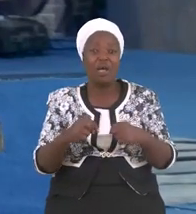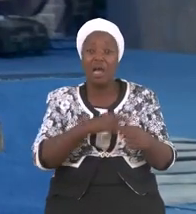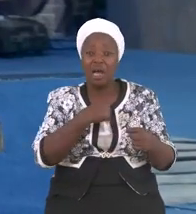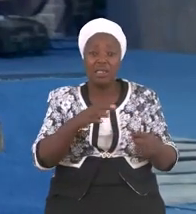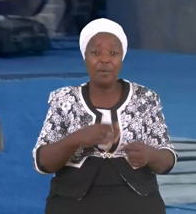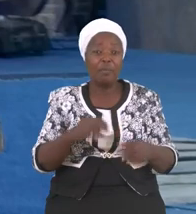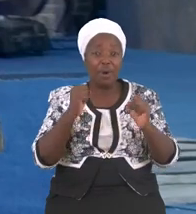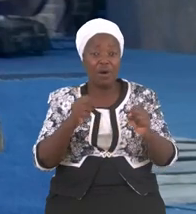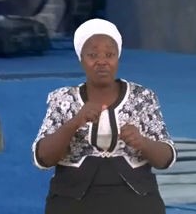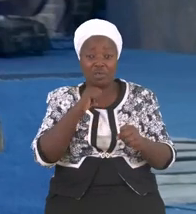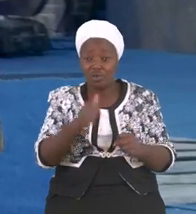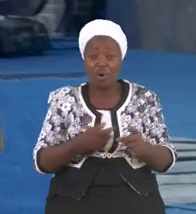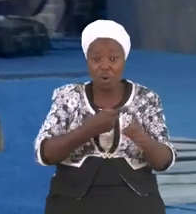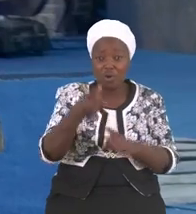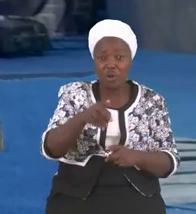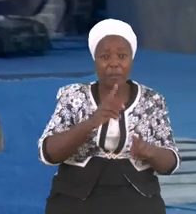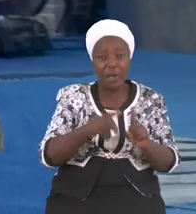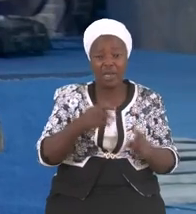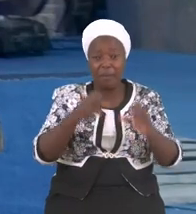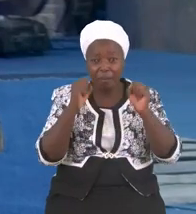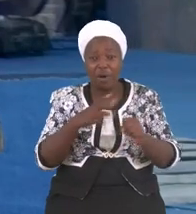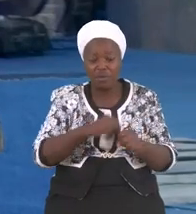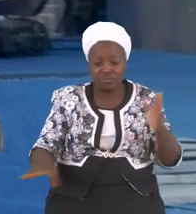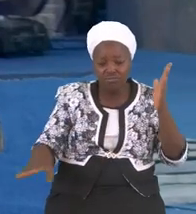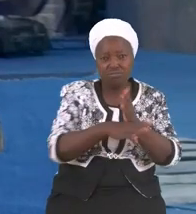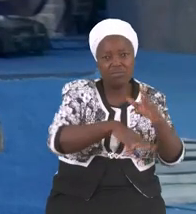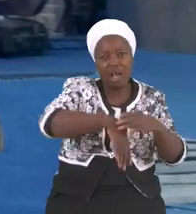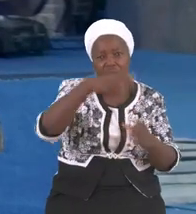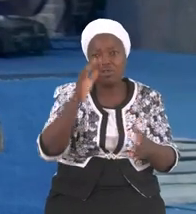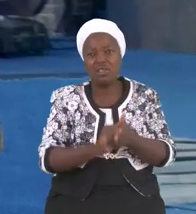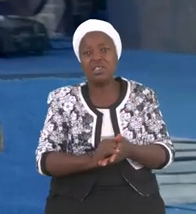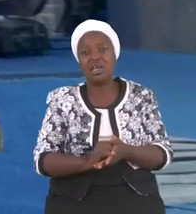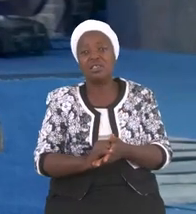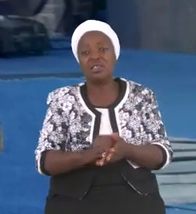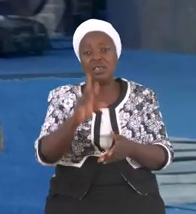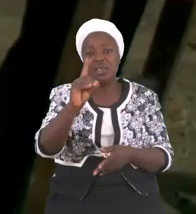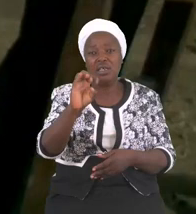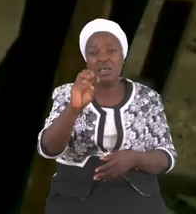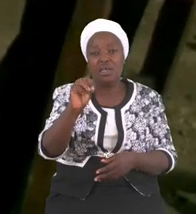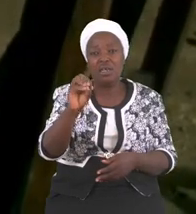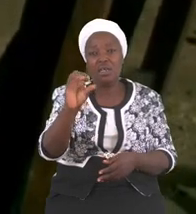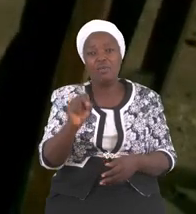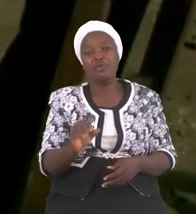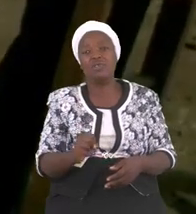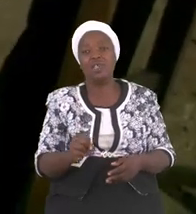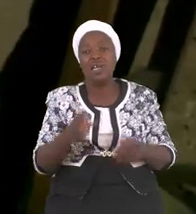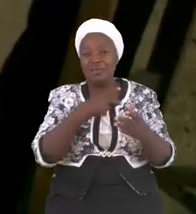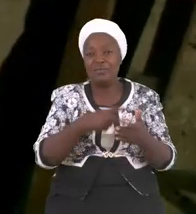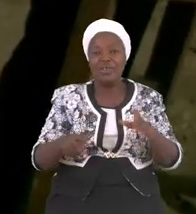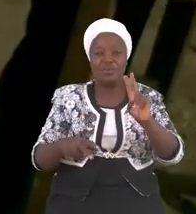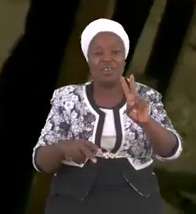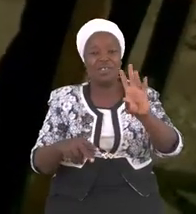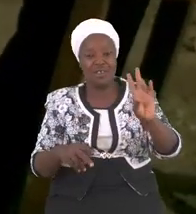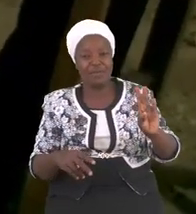hurt you. The power will only drive out that demon. Look at verse 27. In verse